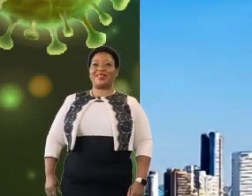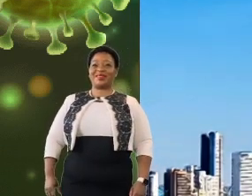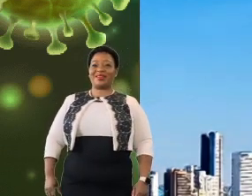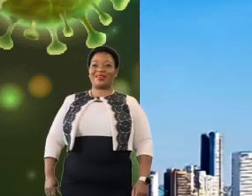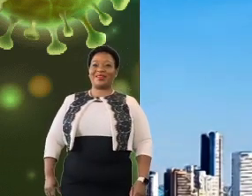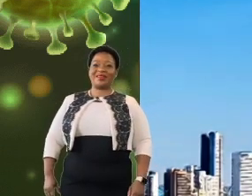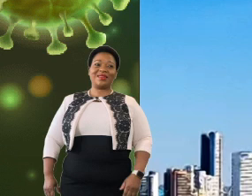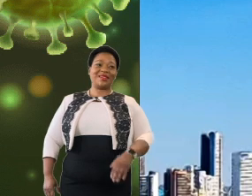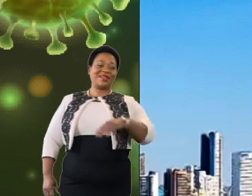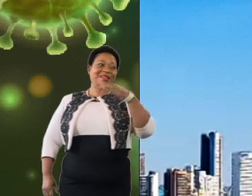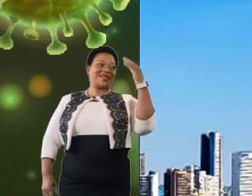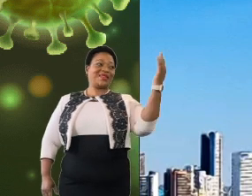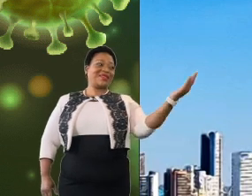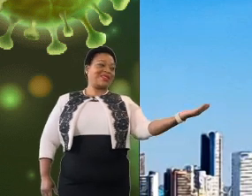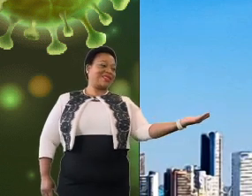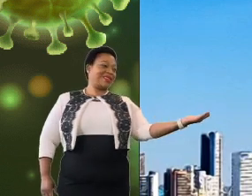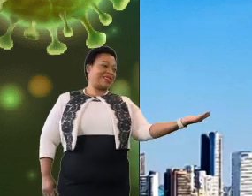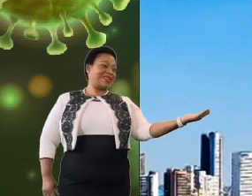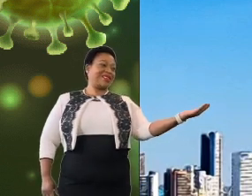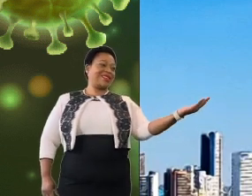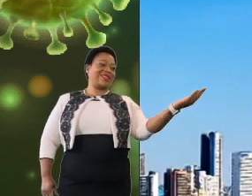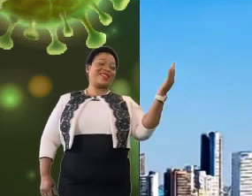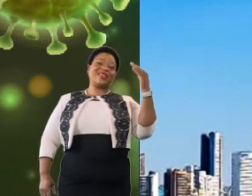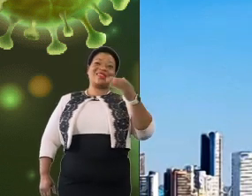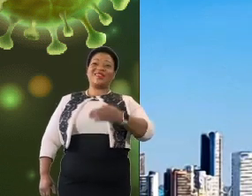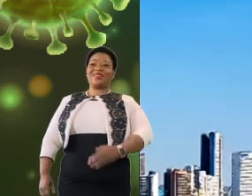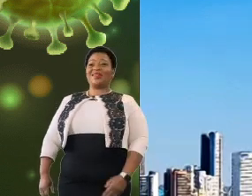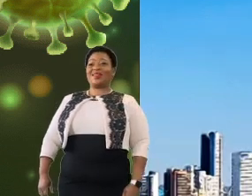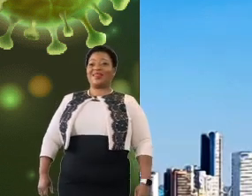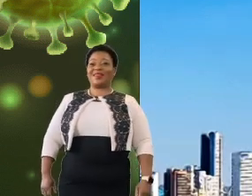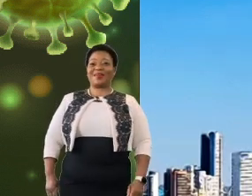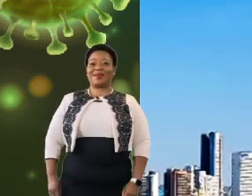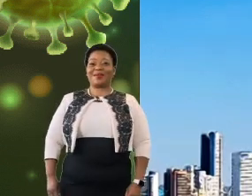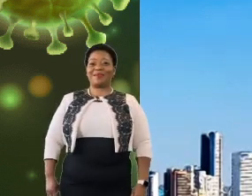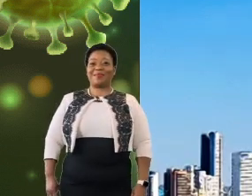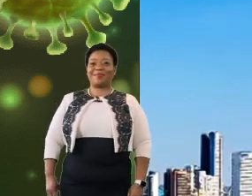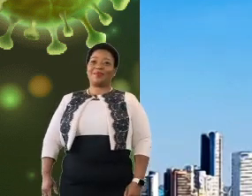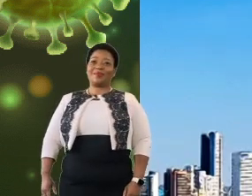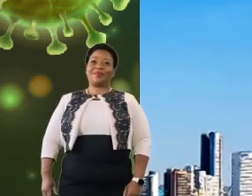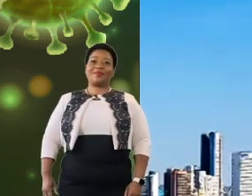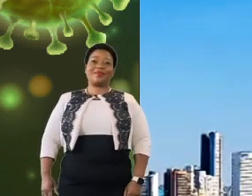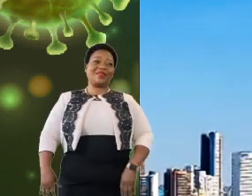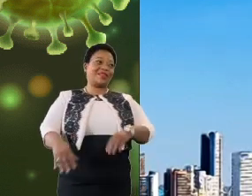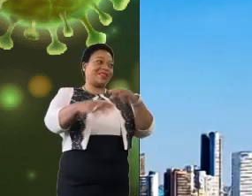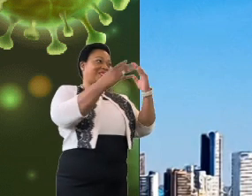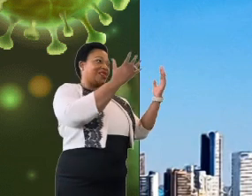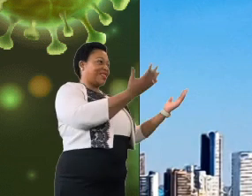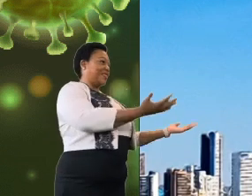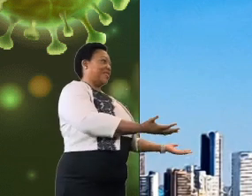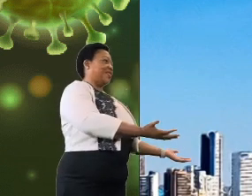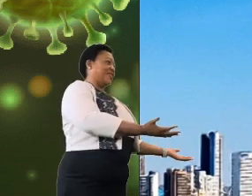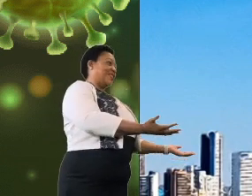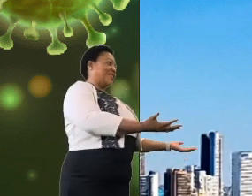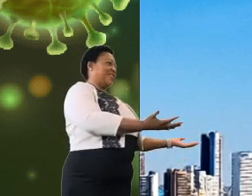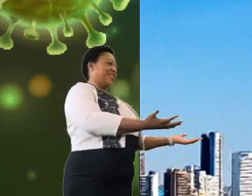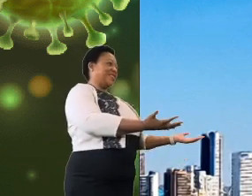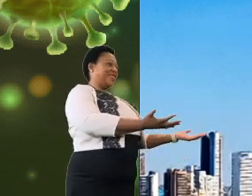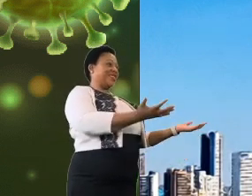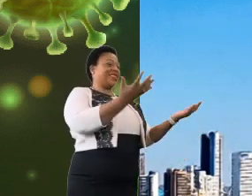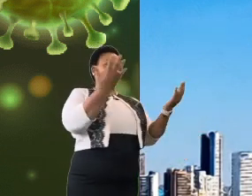resolution. We've seen in the last 2 weeks or the last 3 weeks, really, since the lockdown,